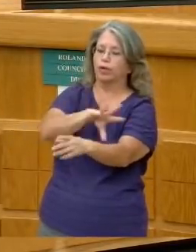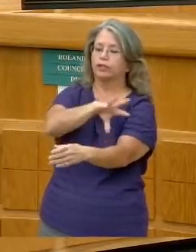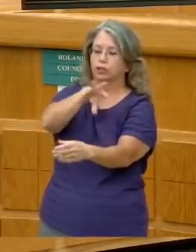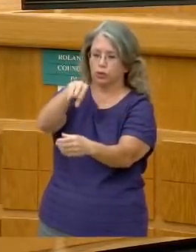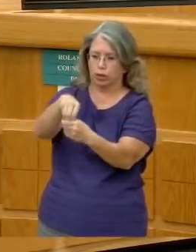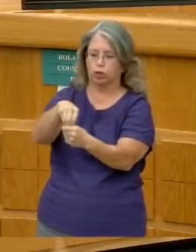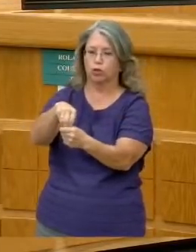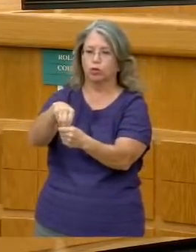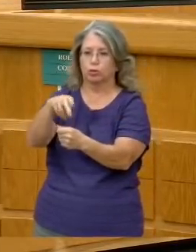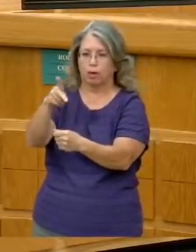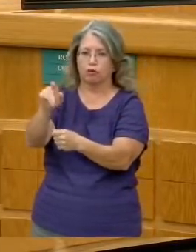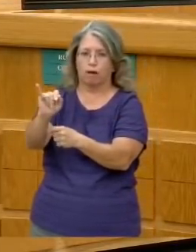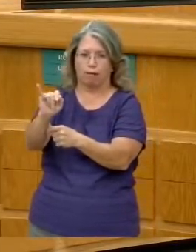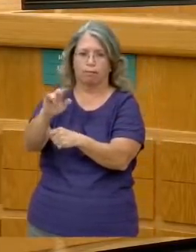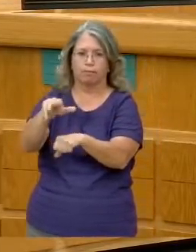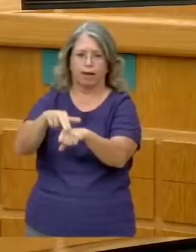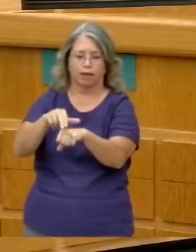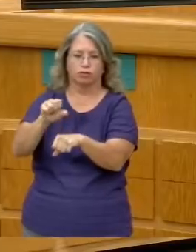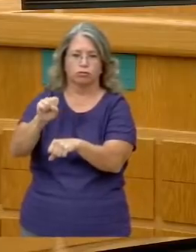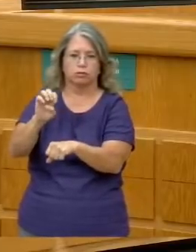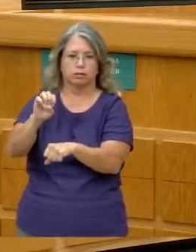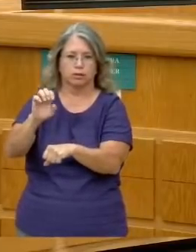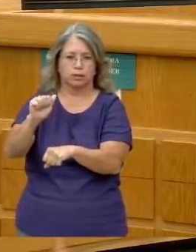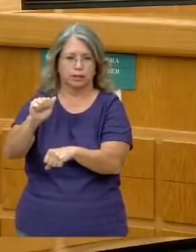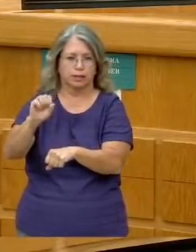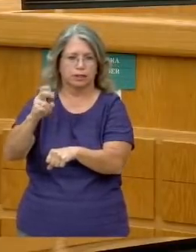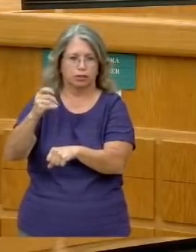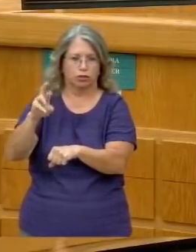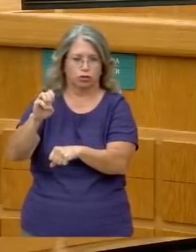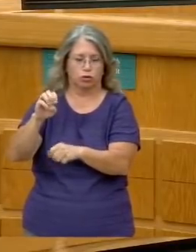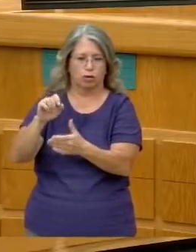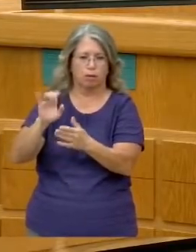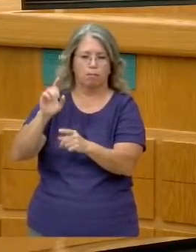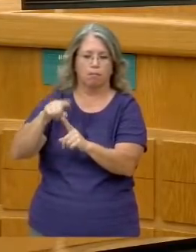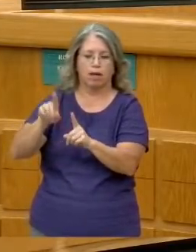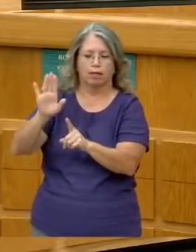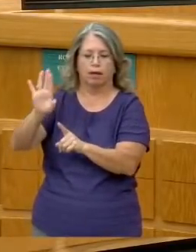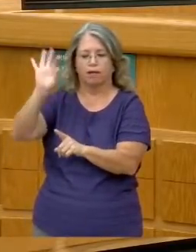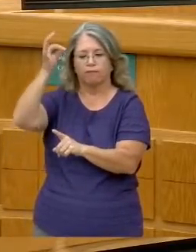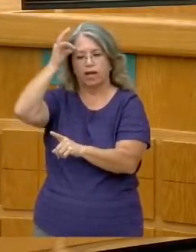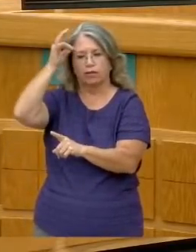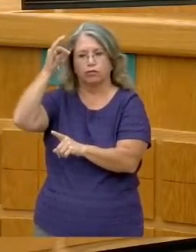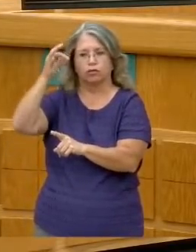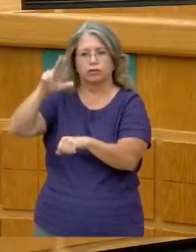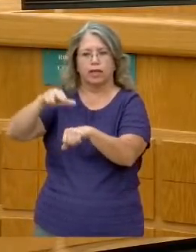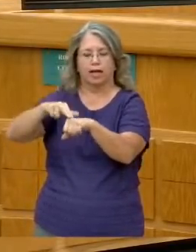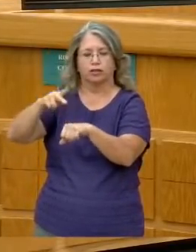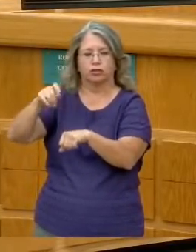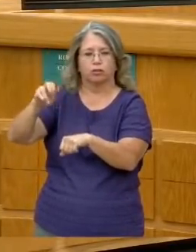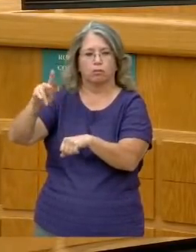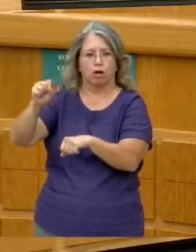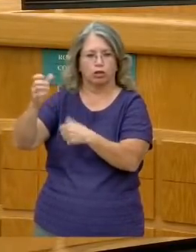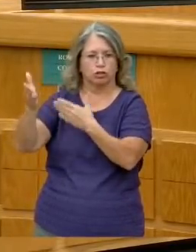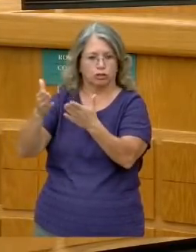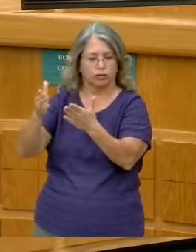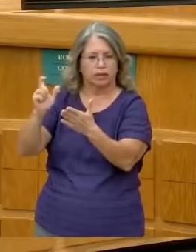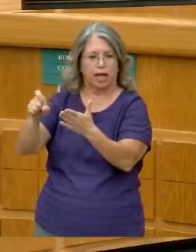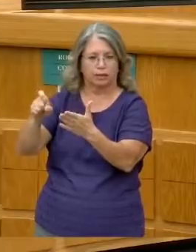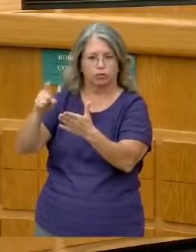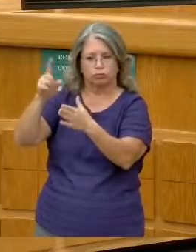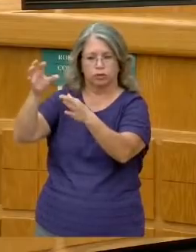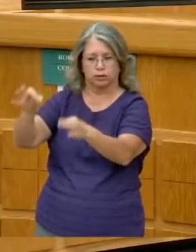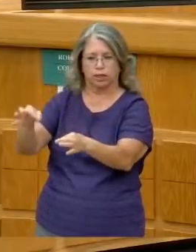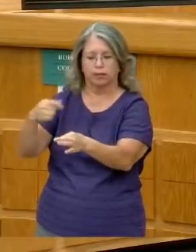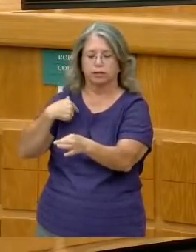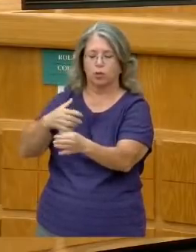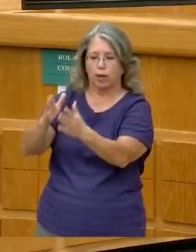Padre Island National Seashore, but the federal government, the National Park Service, has to make that determination. And so we have asked them to